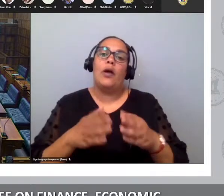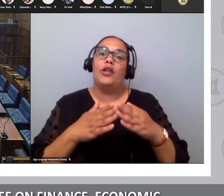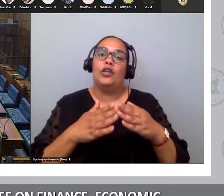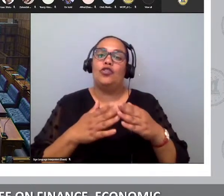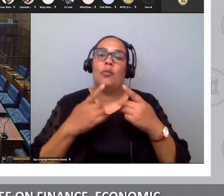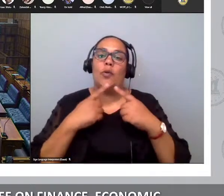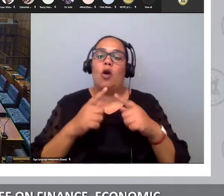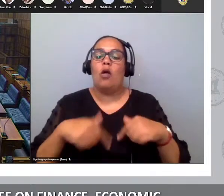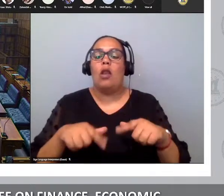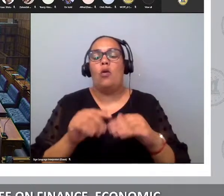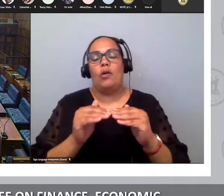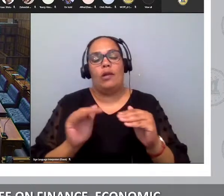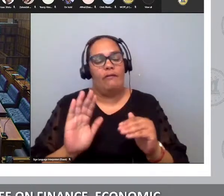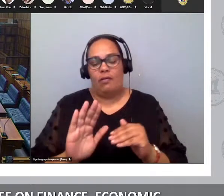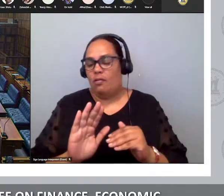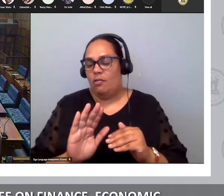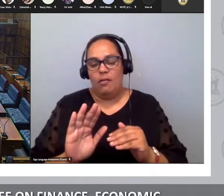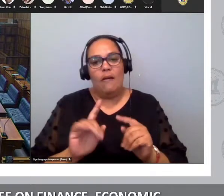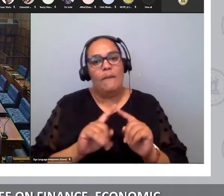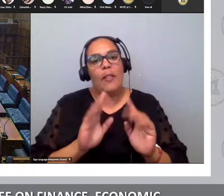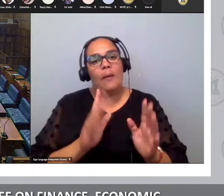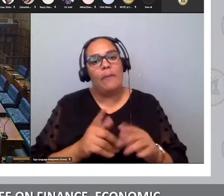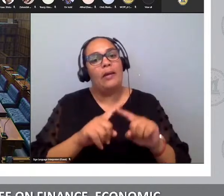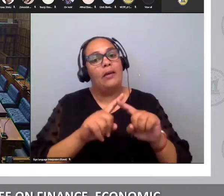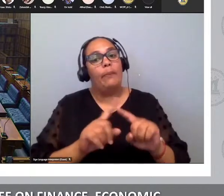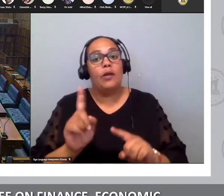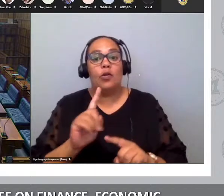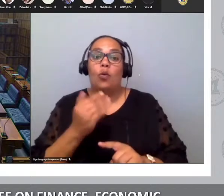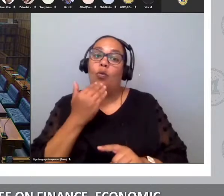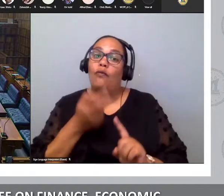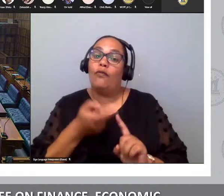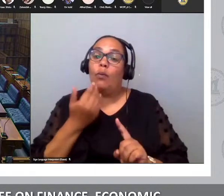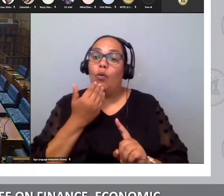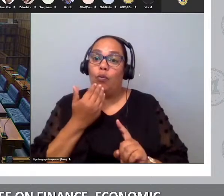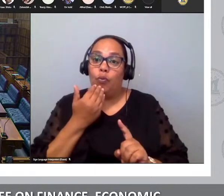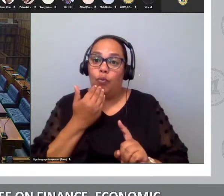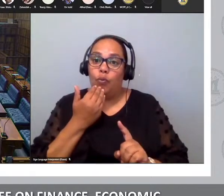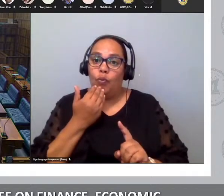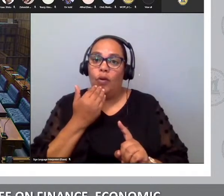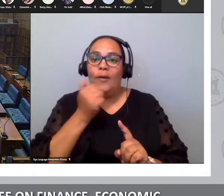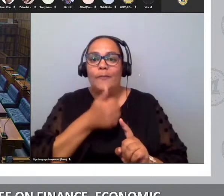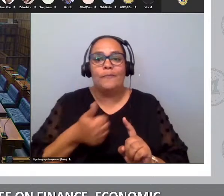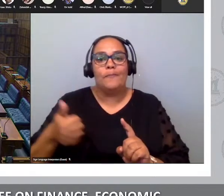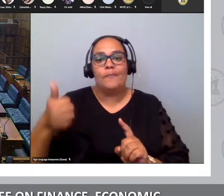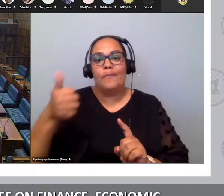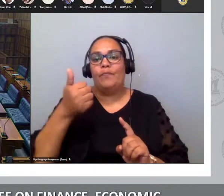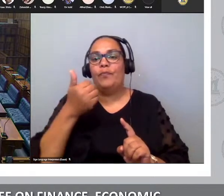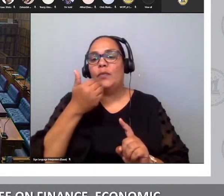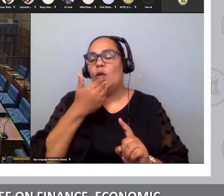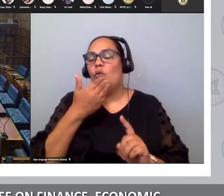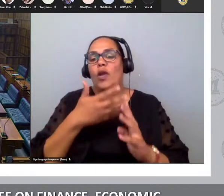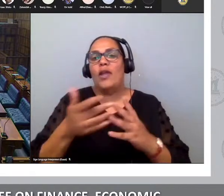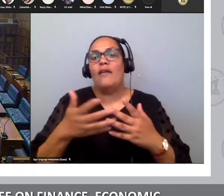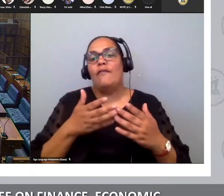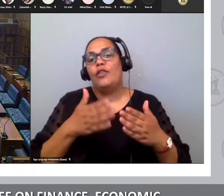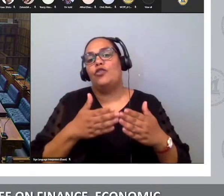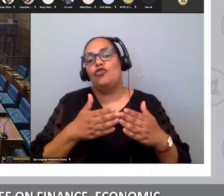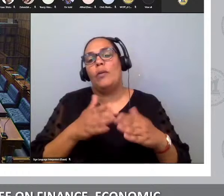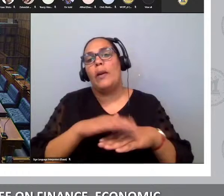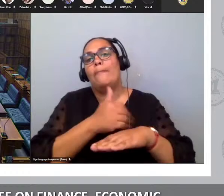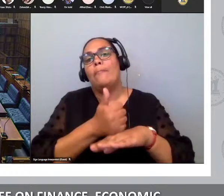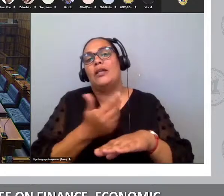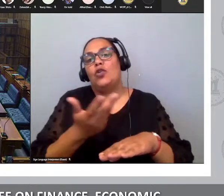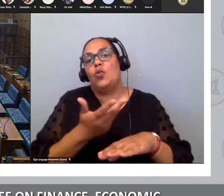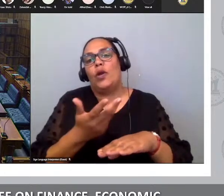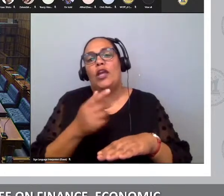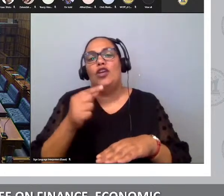Lines on a local level that is all determined by the head office wherever the the the shipping line might be based